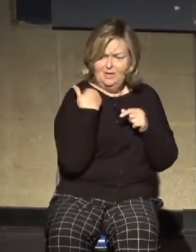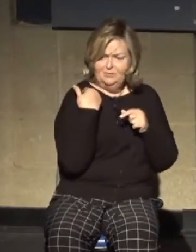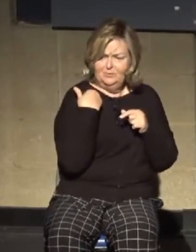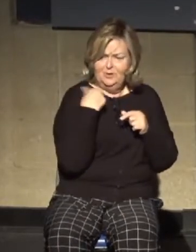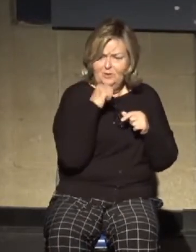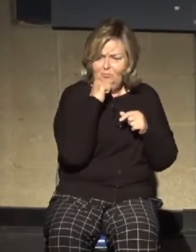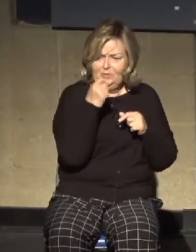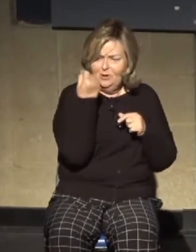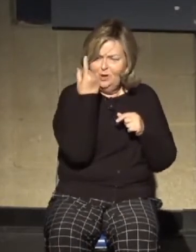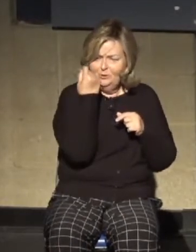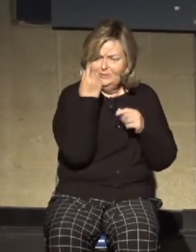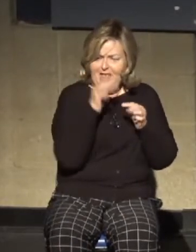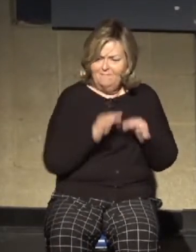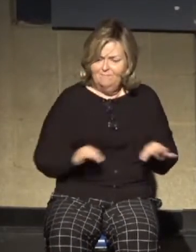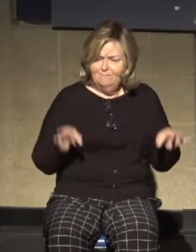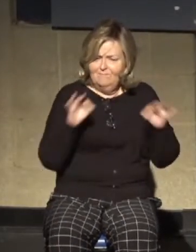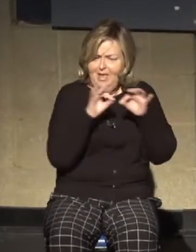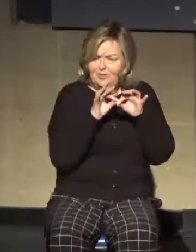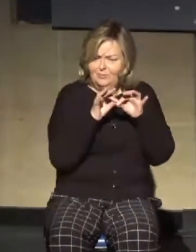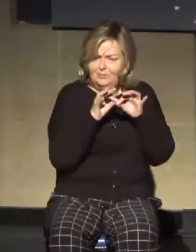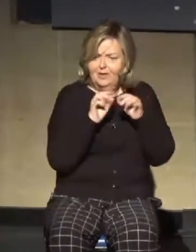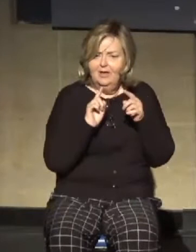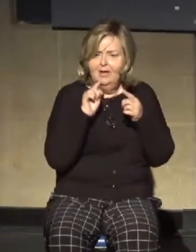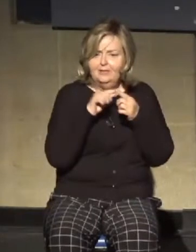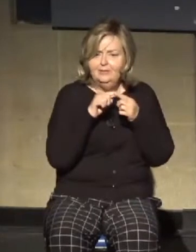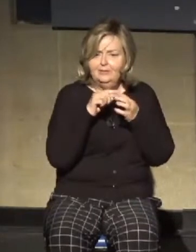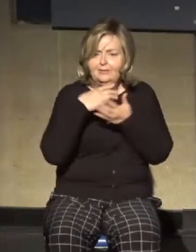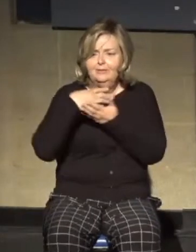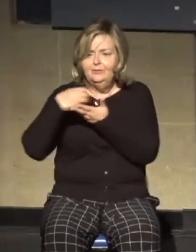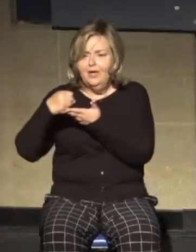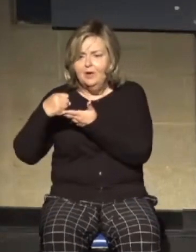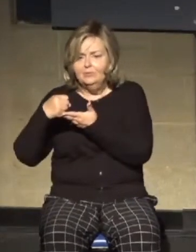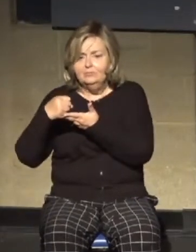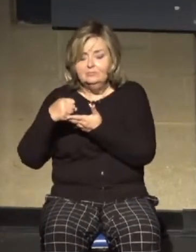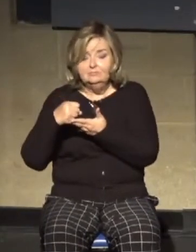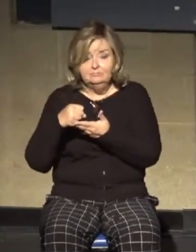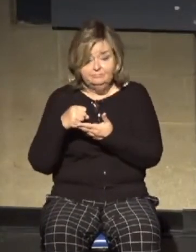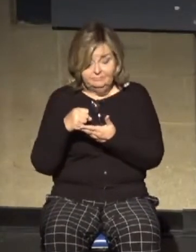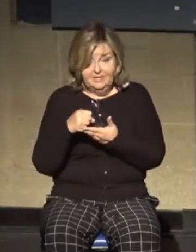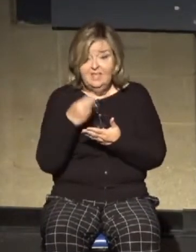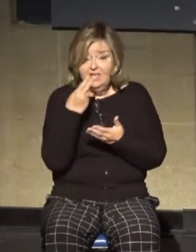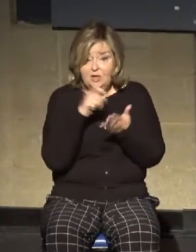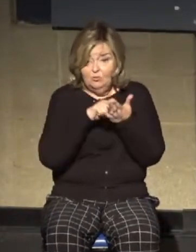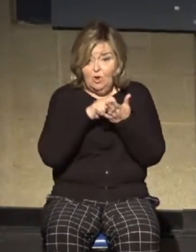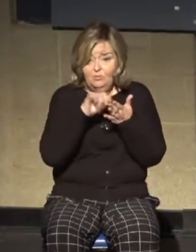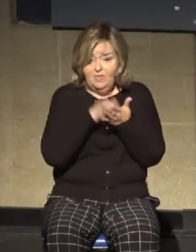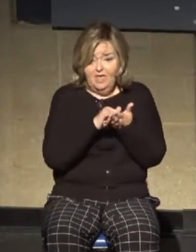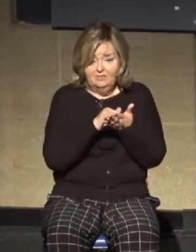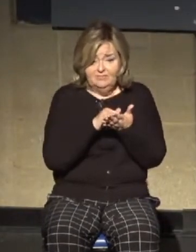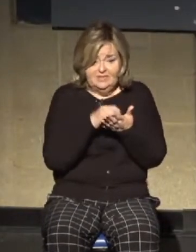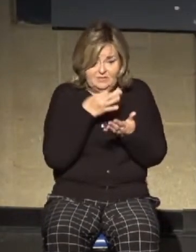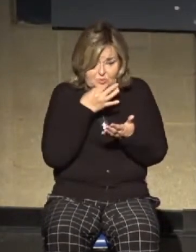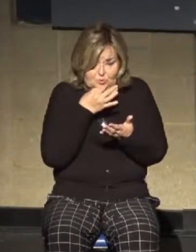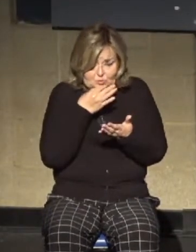of what we have until we don't have it anymore. He died soon after that piece was published.